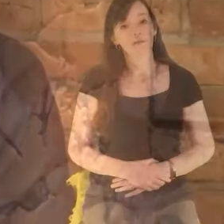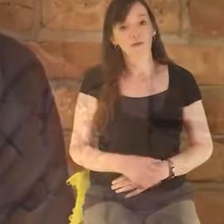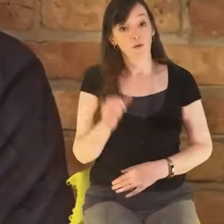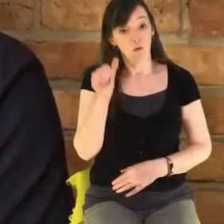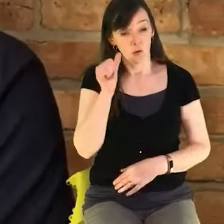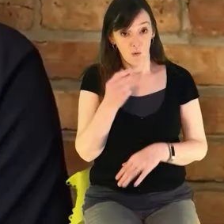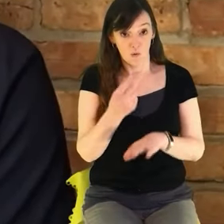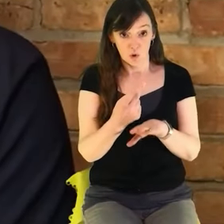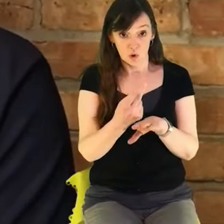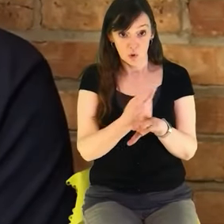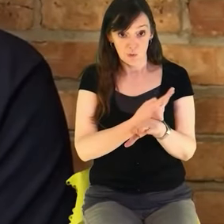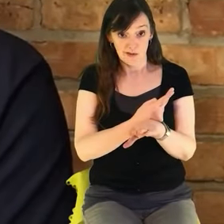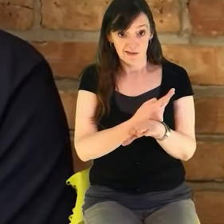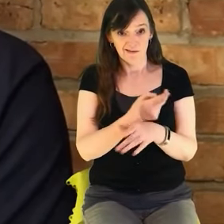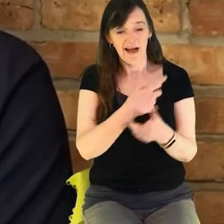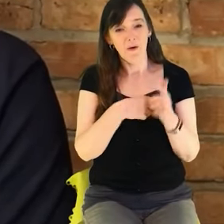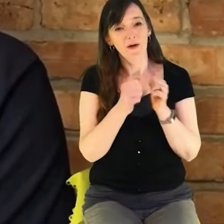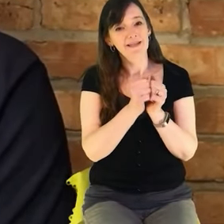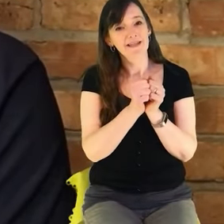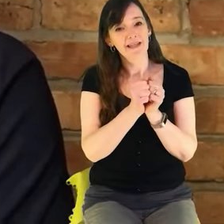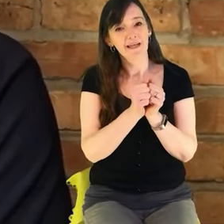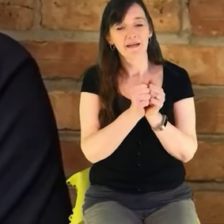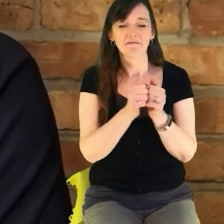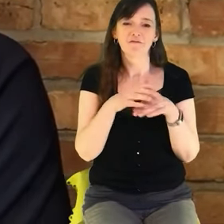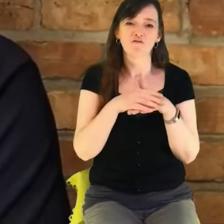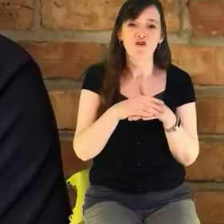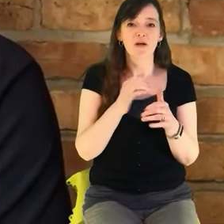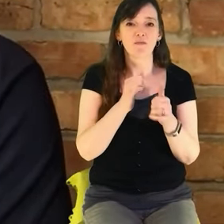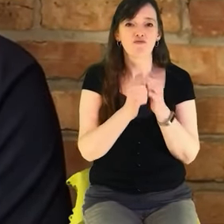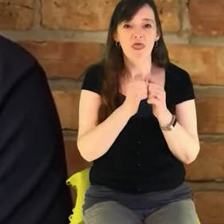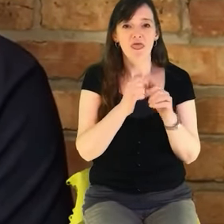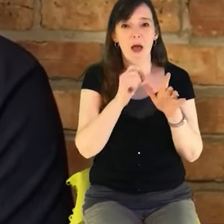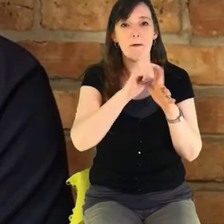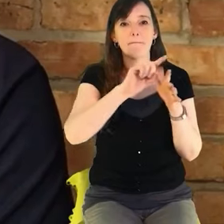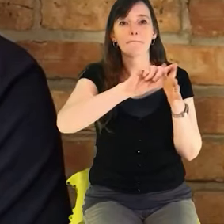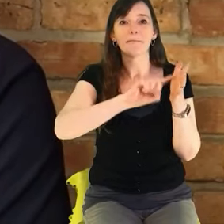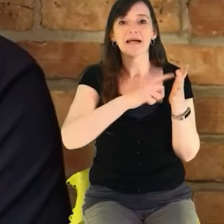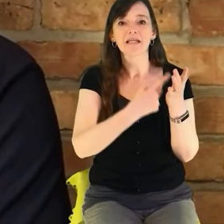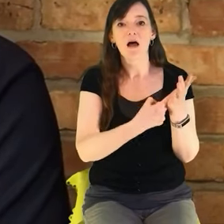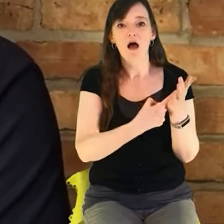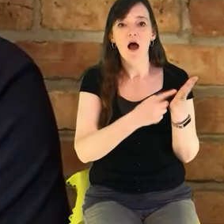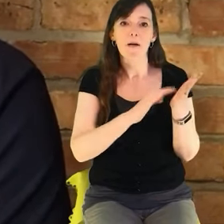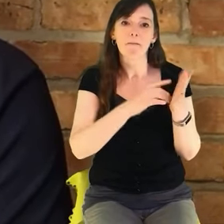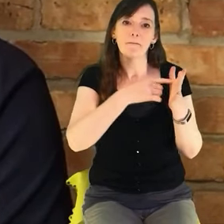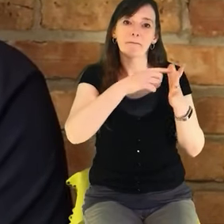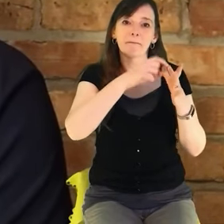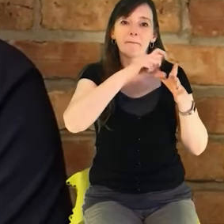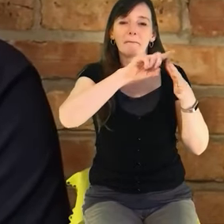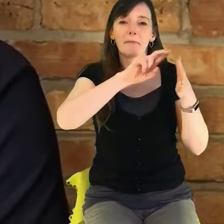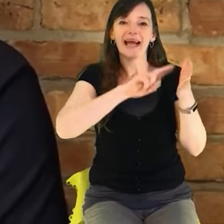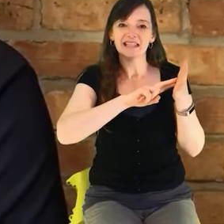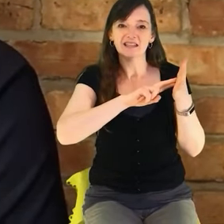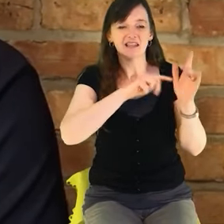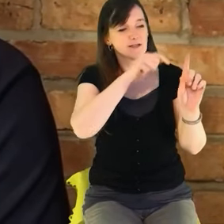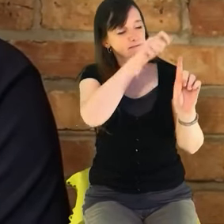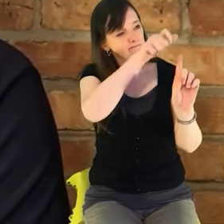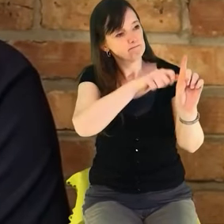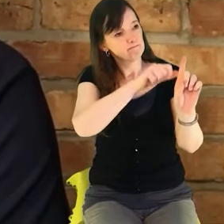As you'll know, a couple of weeks ago, our dear friend and brother, Peter Maiden, was called home to glory, to be with the Lord Jesus in